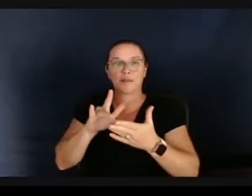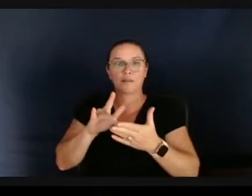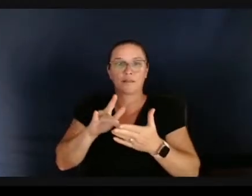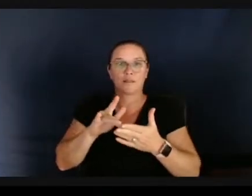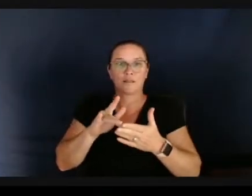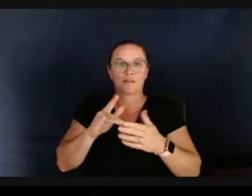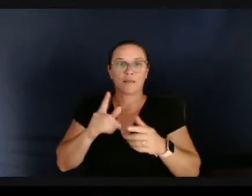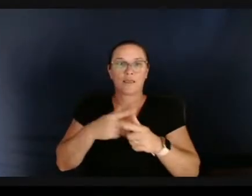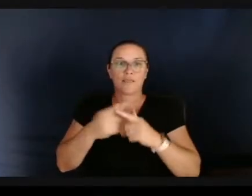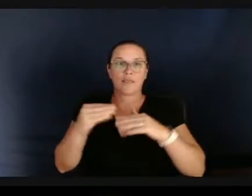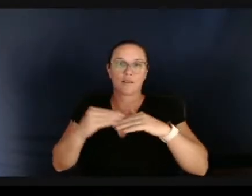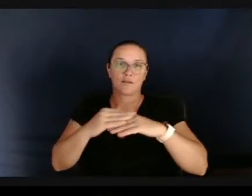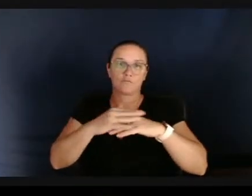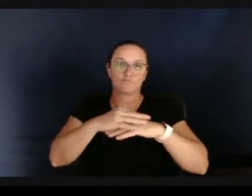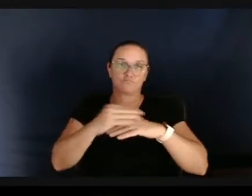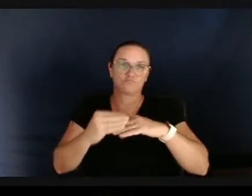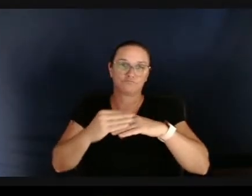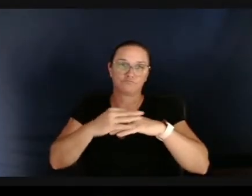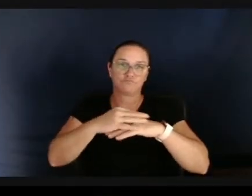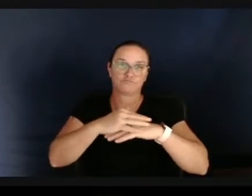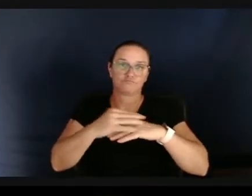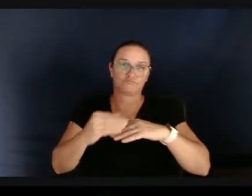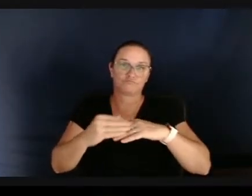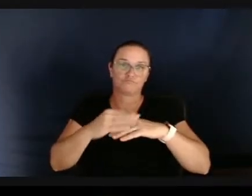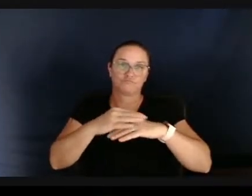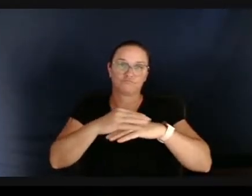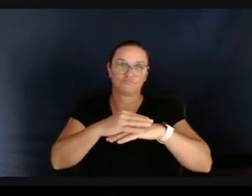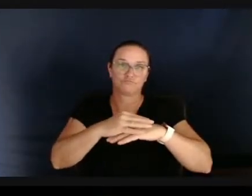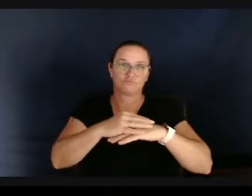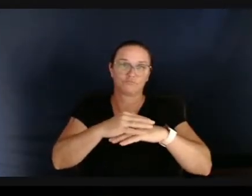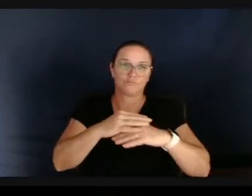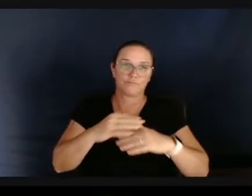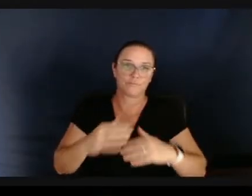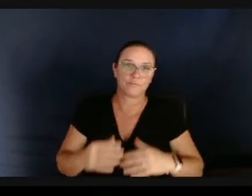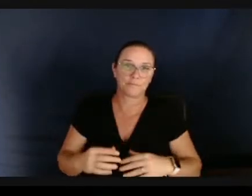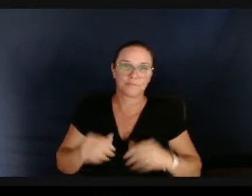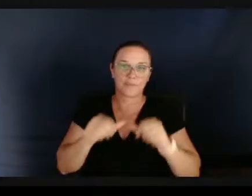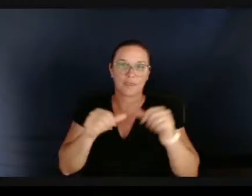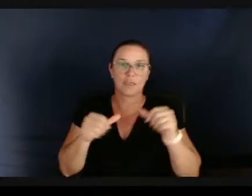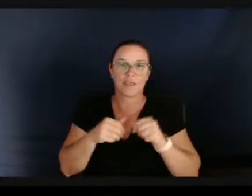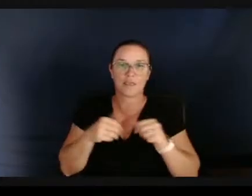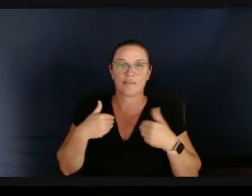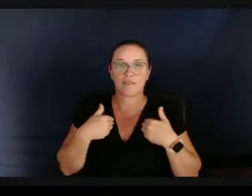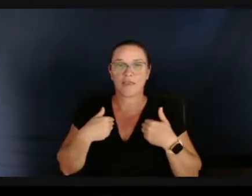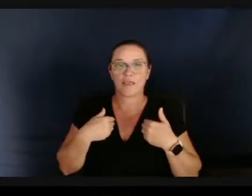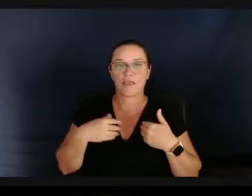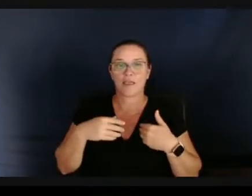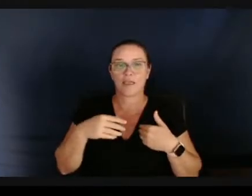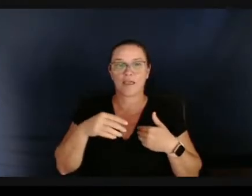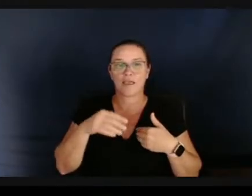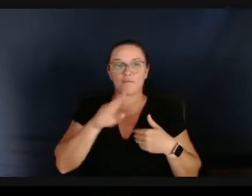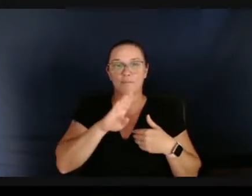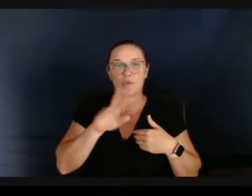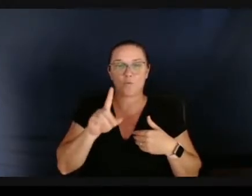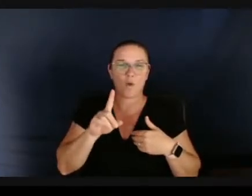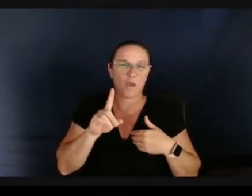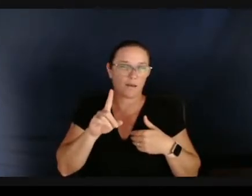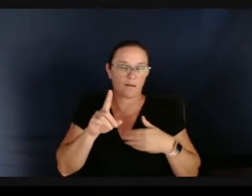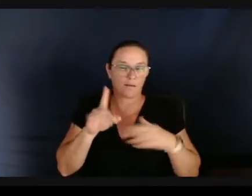onlapping onto this ledge that has the B1 camera, maybe some more in there.